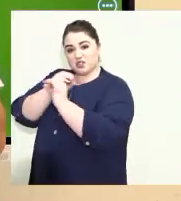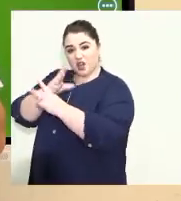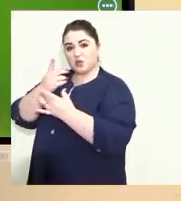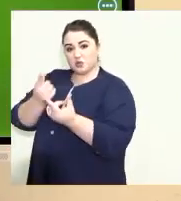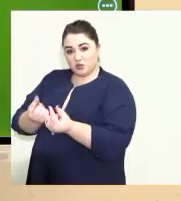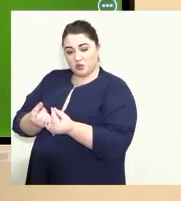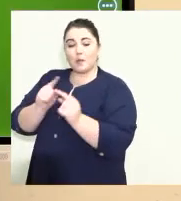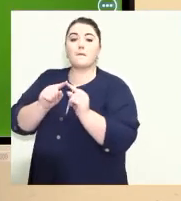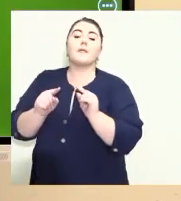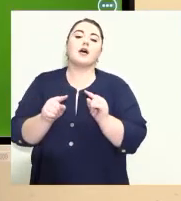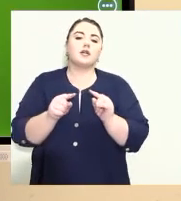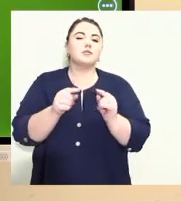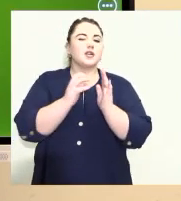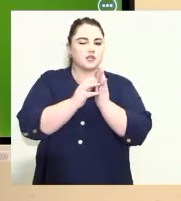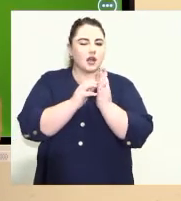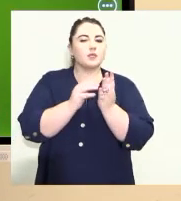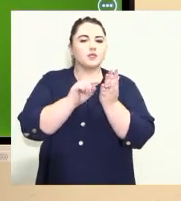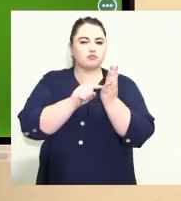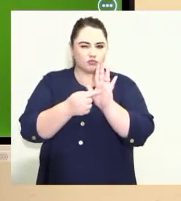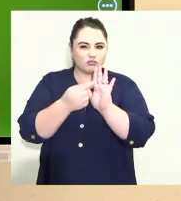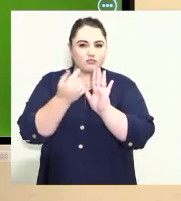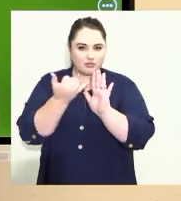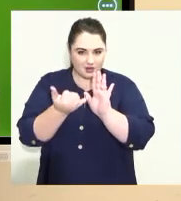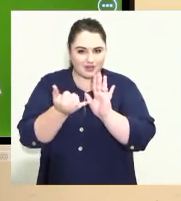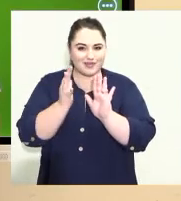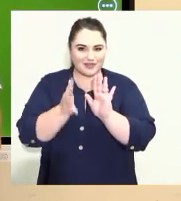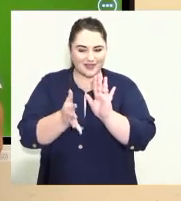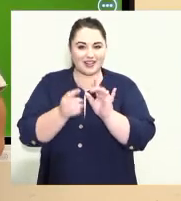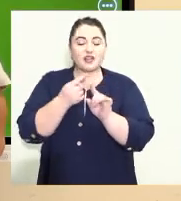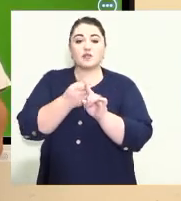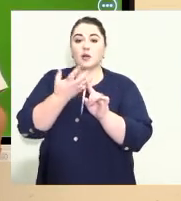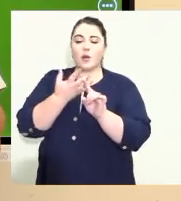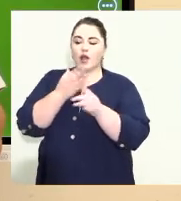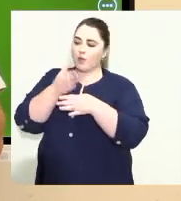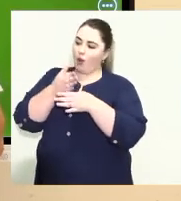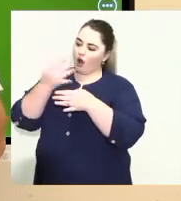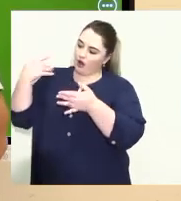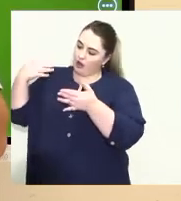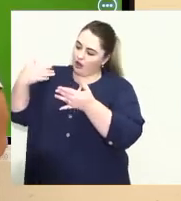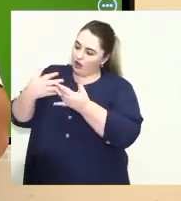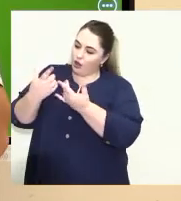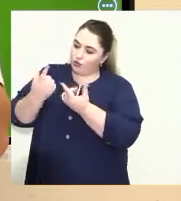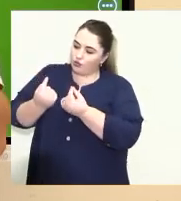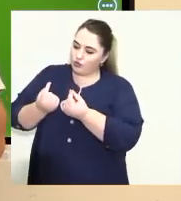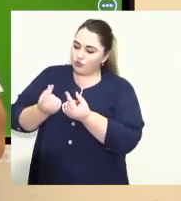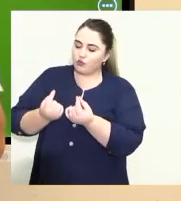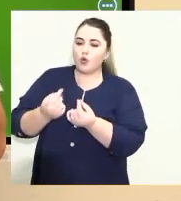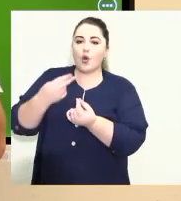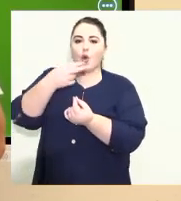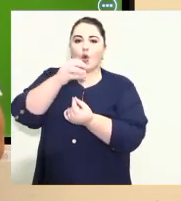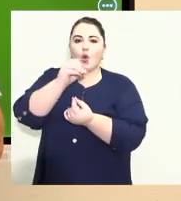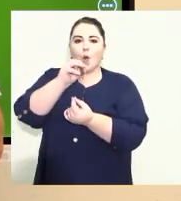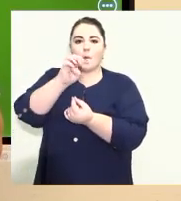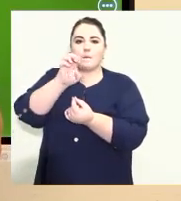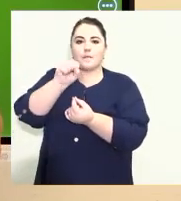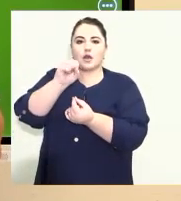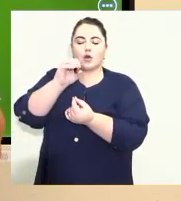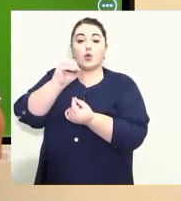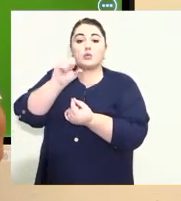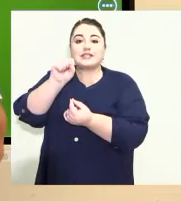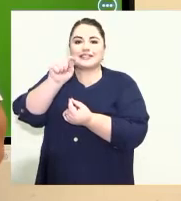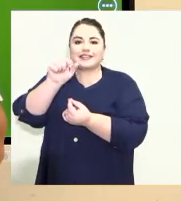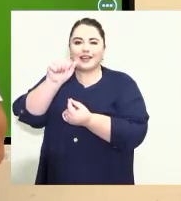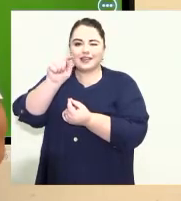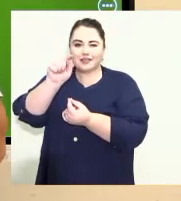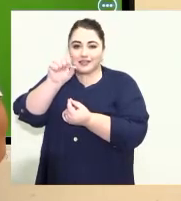From a graph, we're going to look at an example now. This example comes from work that's done with regards to homeostasis and